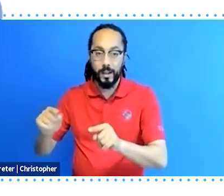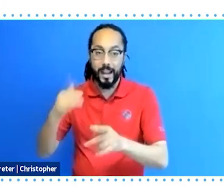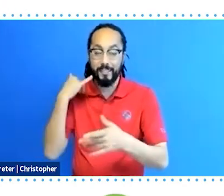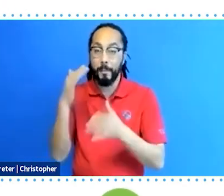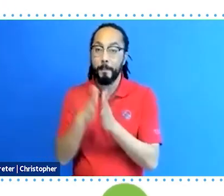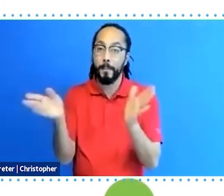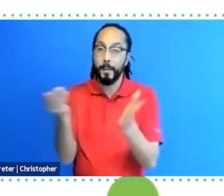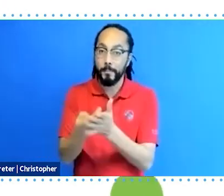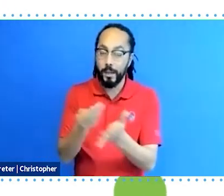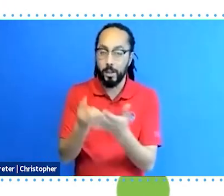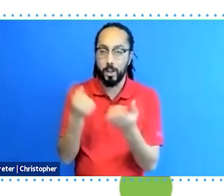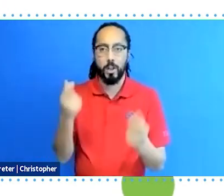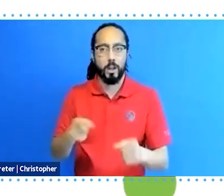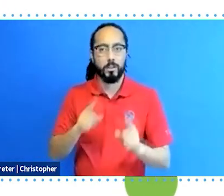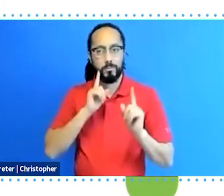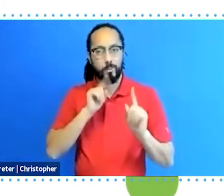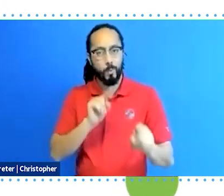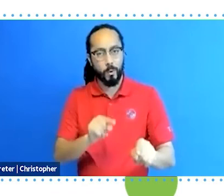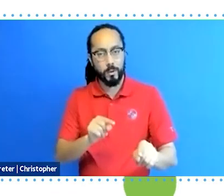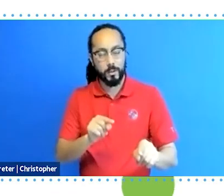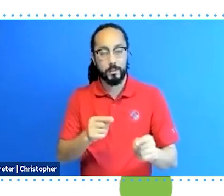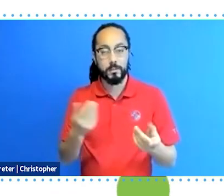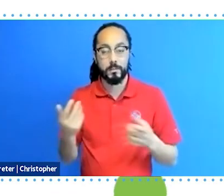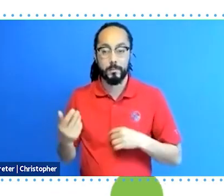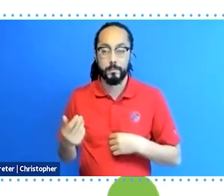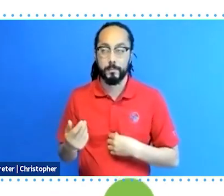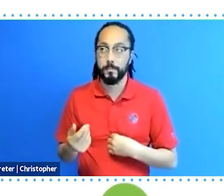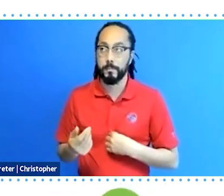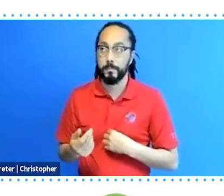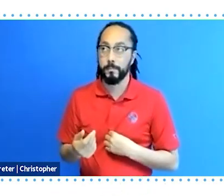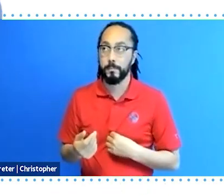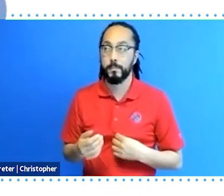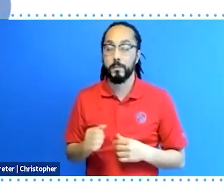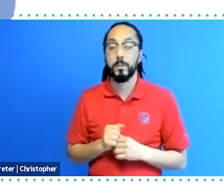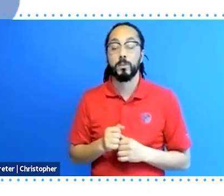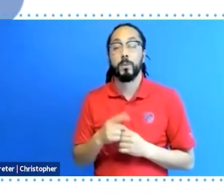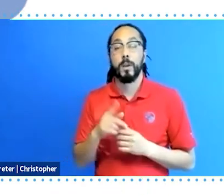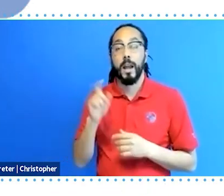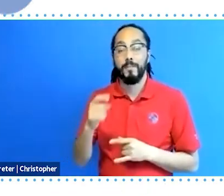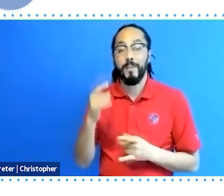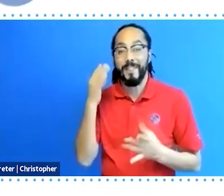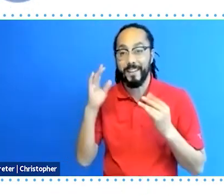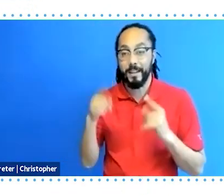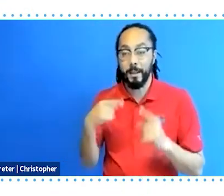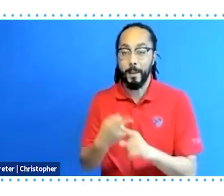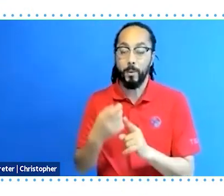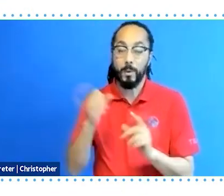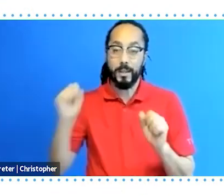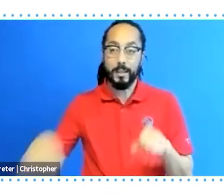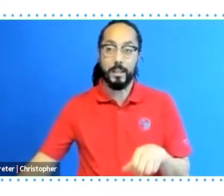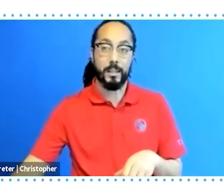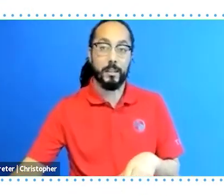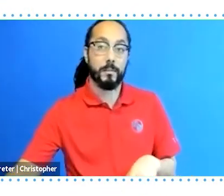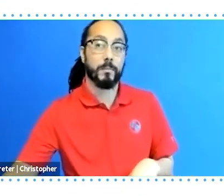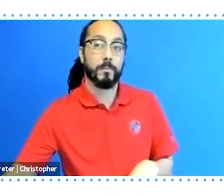XYZ. So I think it just has to go back to, can we look at a model that